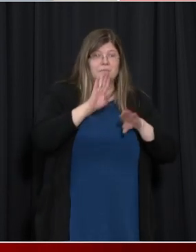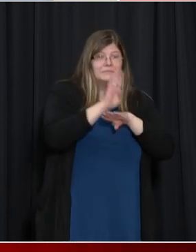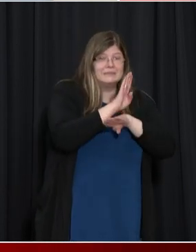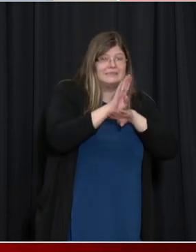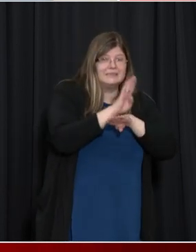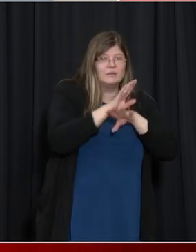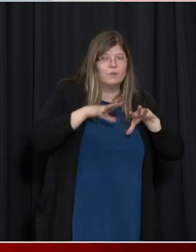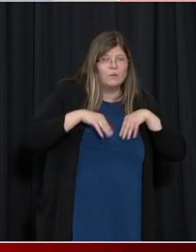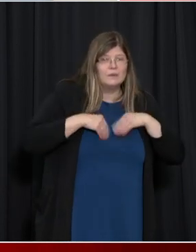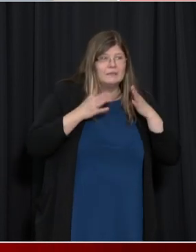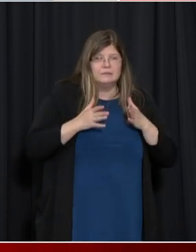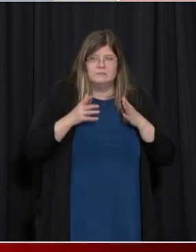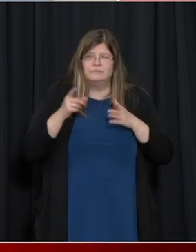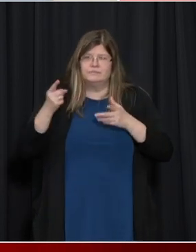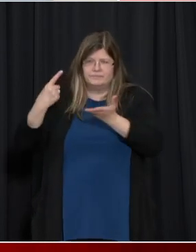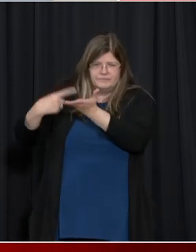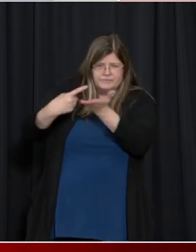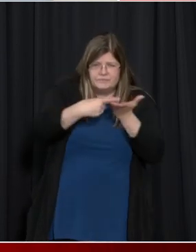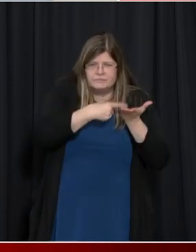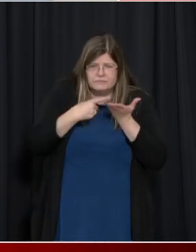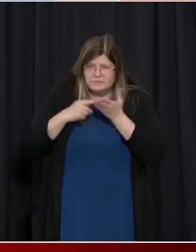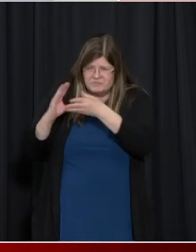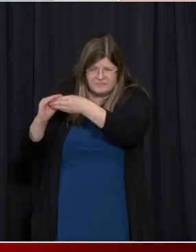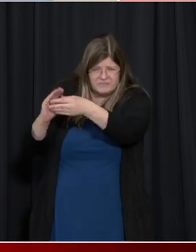their inputs. A clear-cut